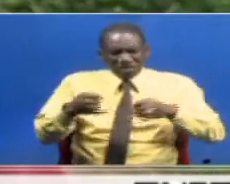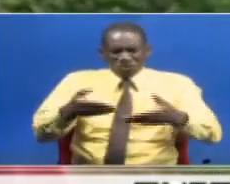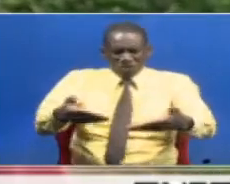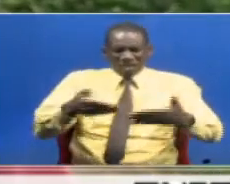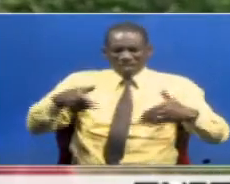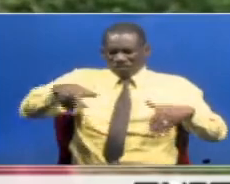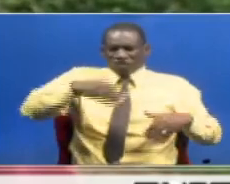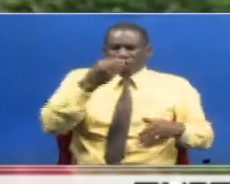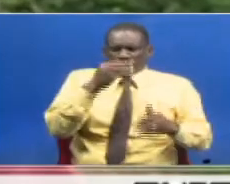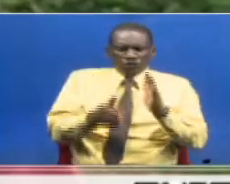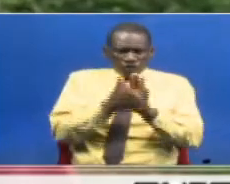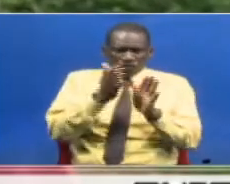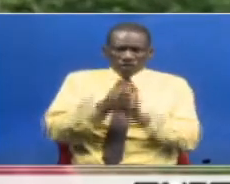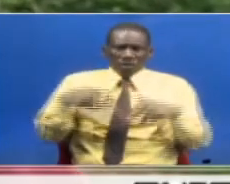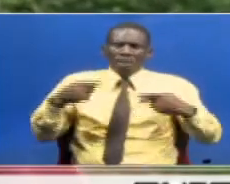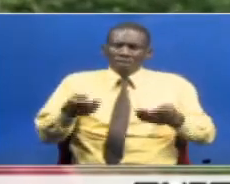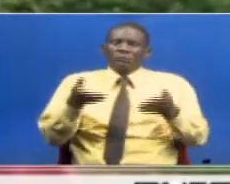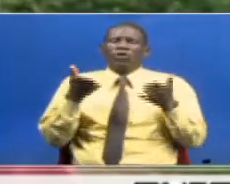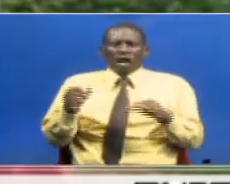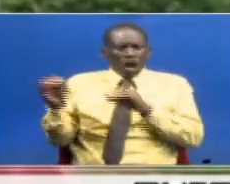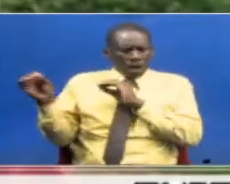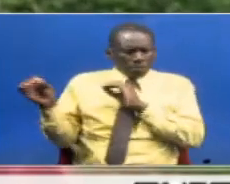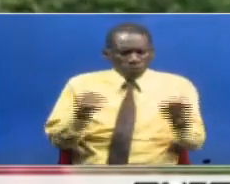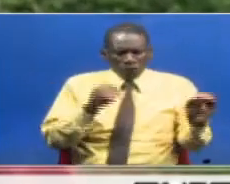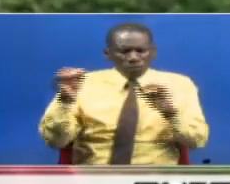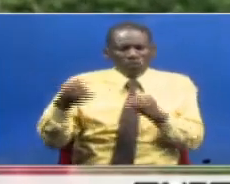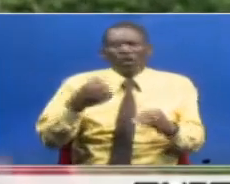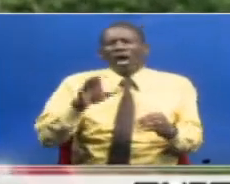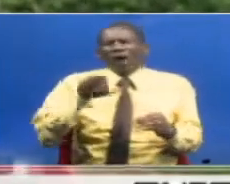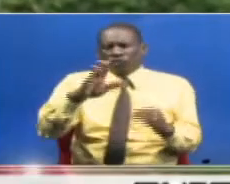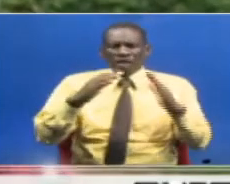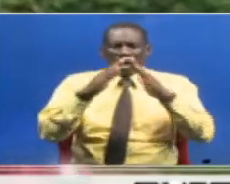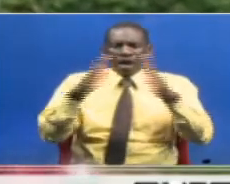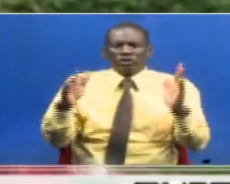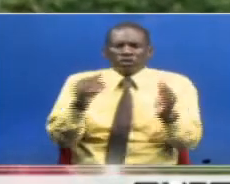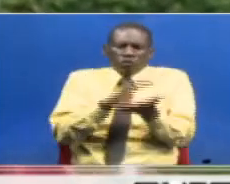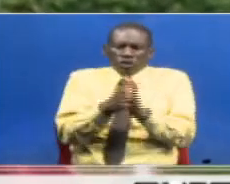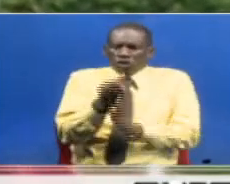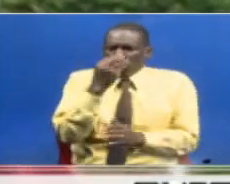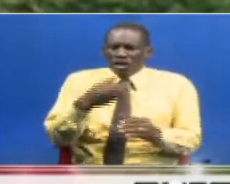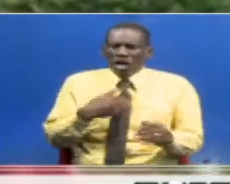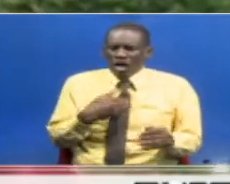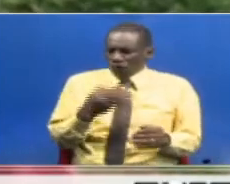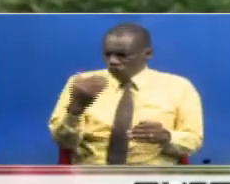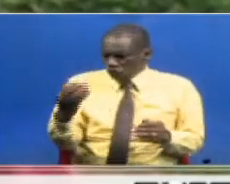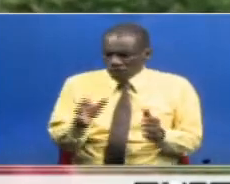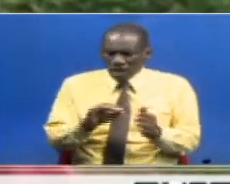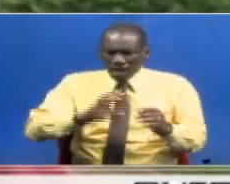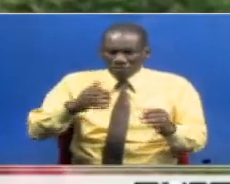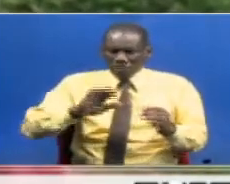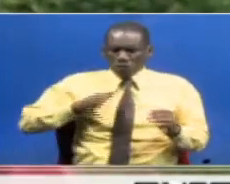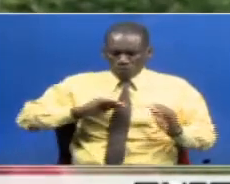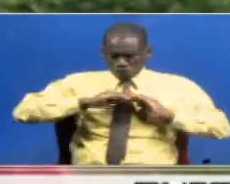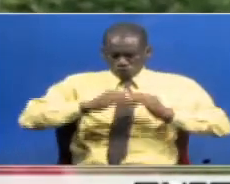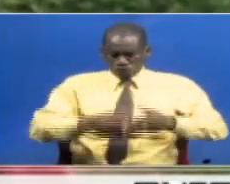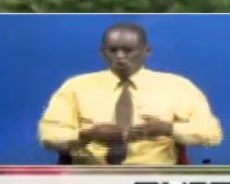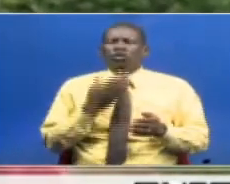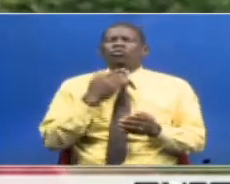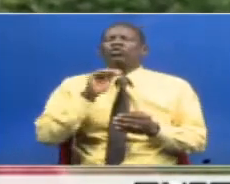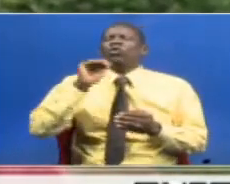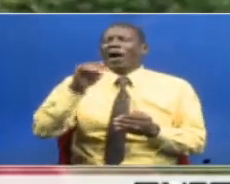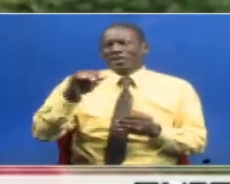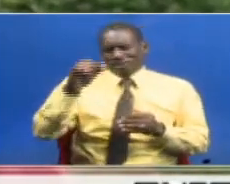haraka. Manake watu sahi wanahama na hawana chakula na wako na watoto wajawazito. So tunaurge government wafanye